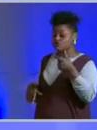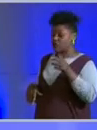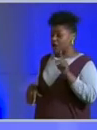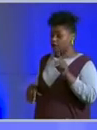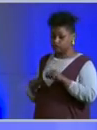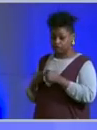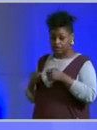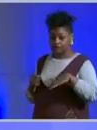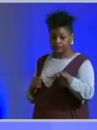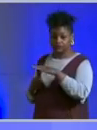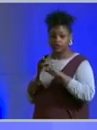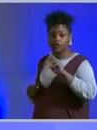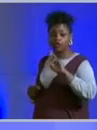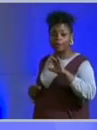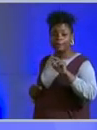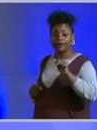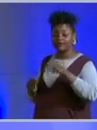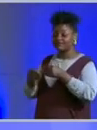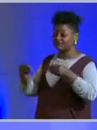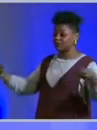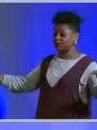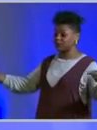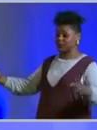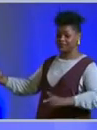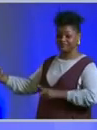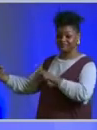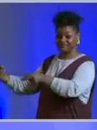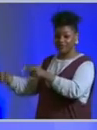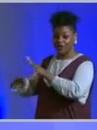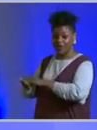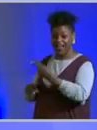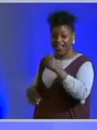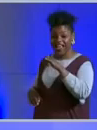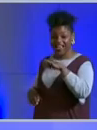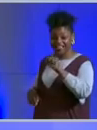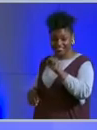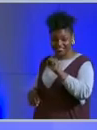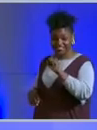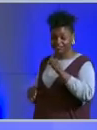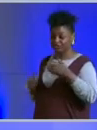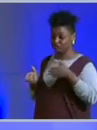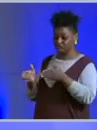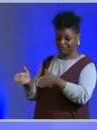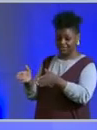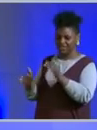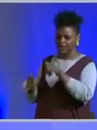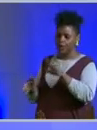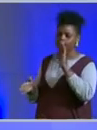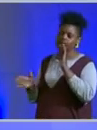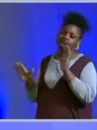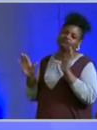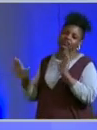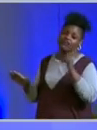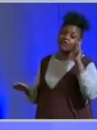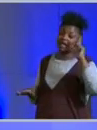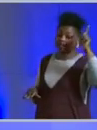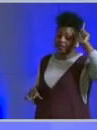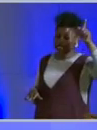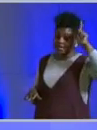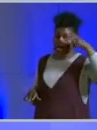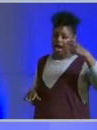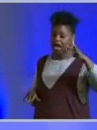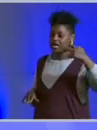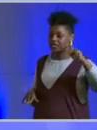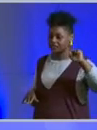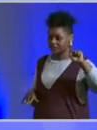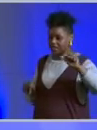for 5201 Hayes, located in Ward 7, which is going to be great replacement housing for the Lincoln Heights Richardson Dwellings New